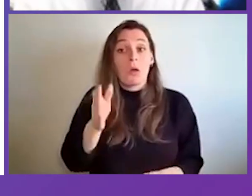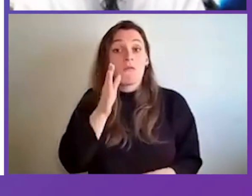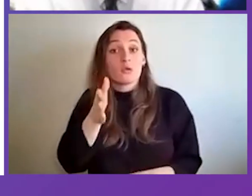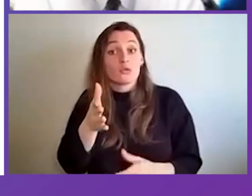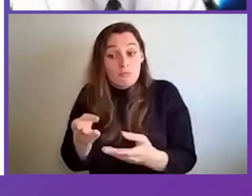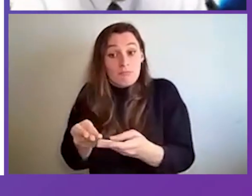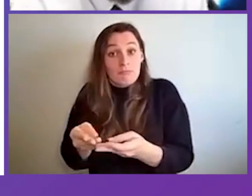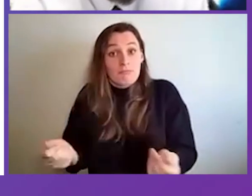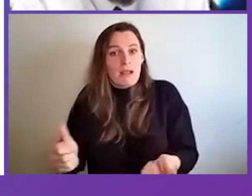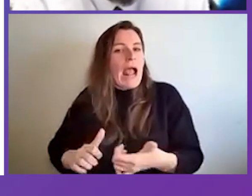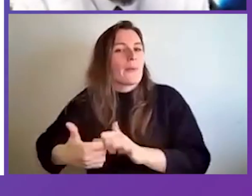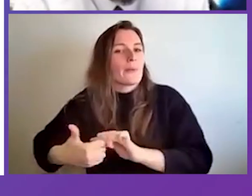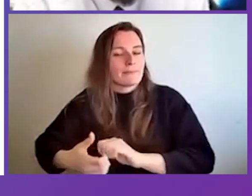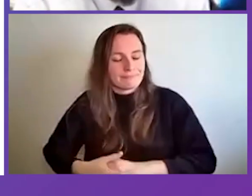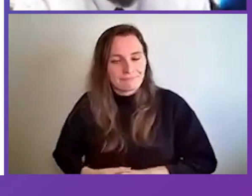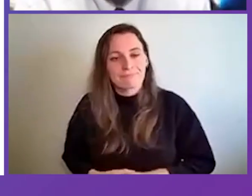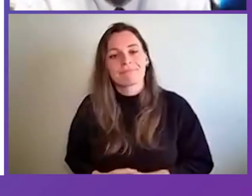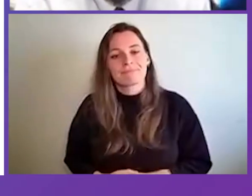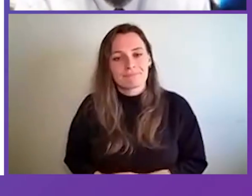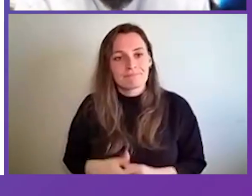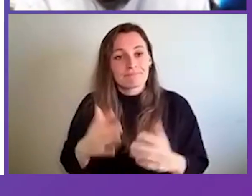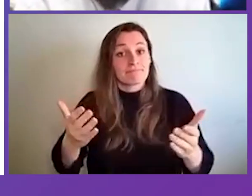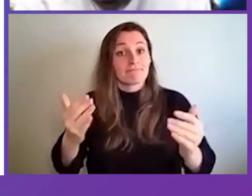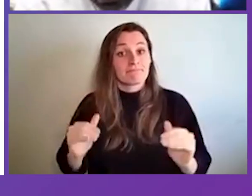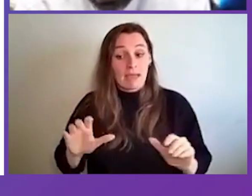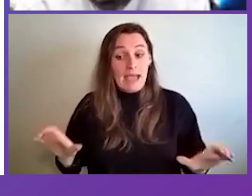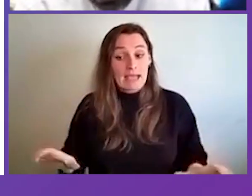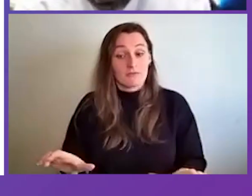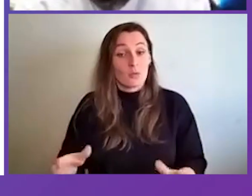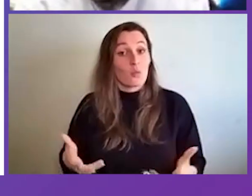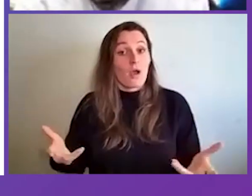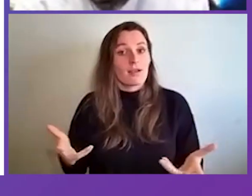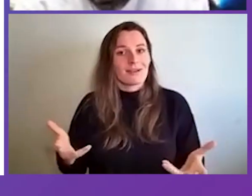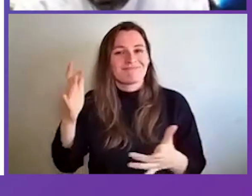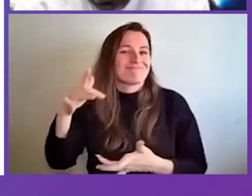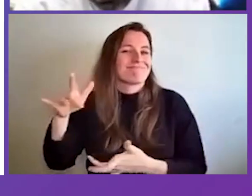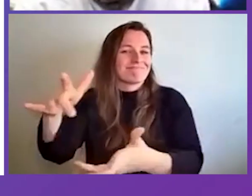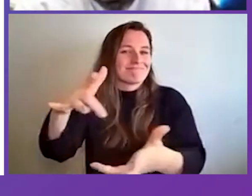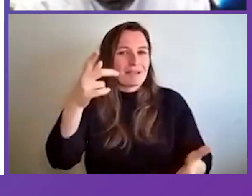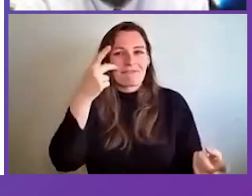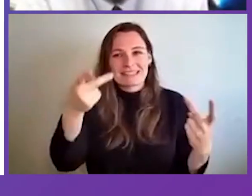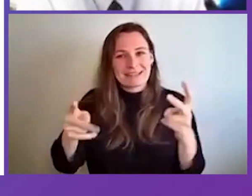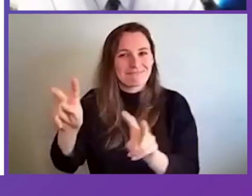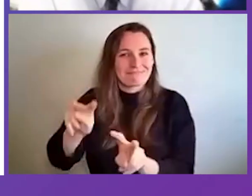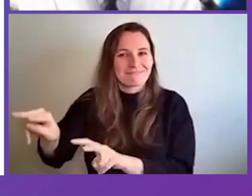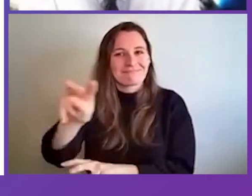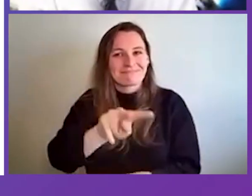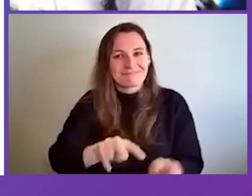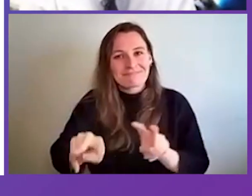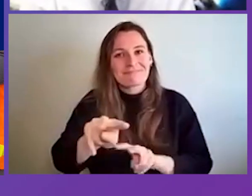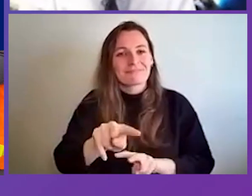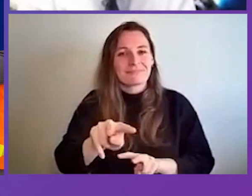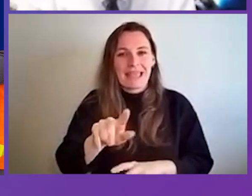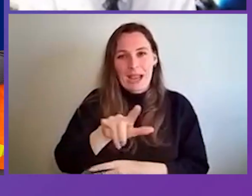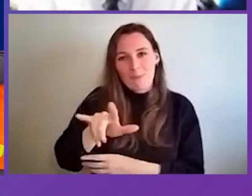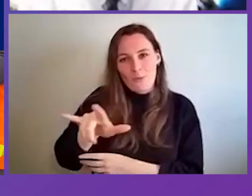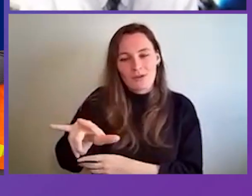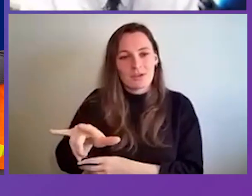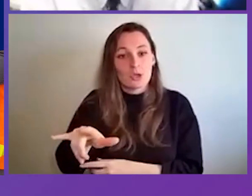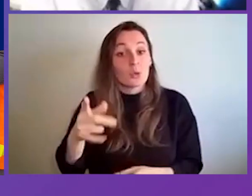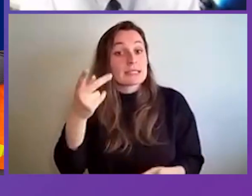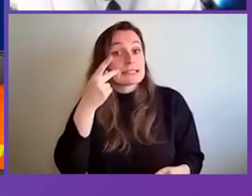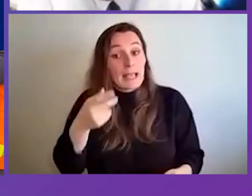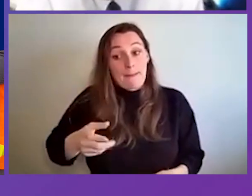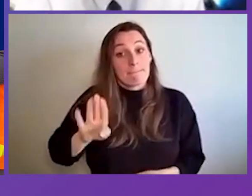our next activity was to undertake some airport visits. We had an opportunity to see the baggage handling and wheelchair